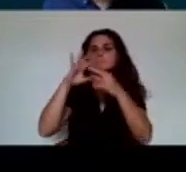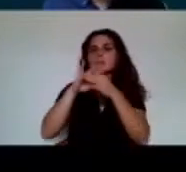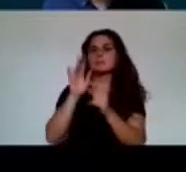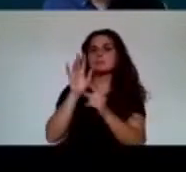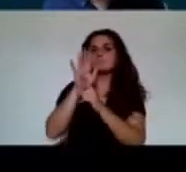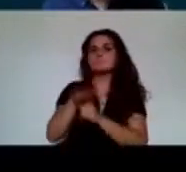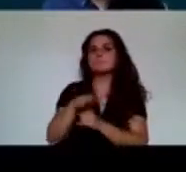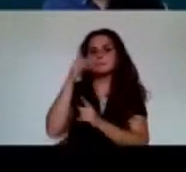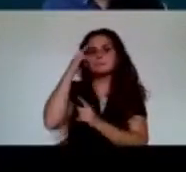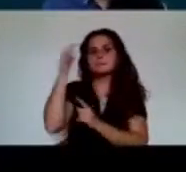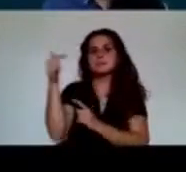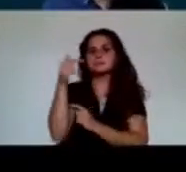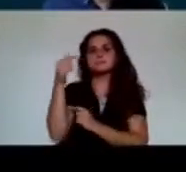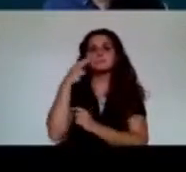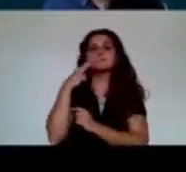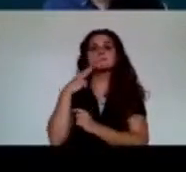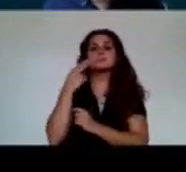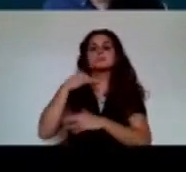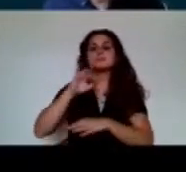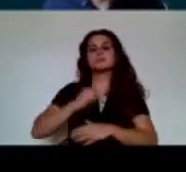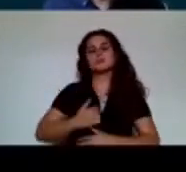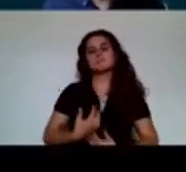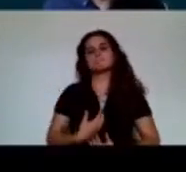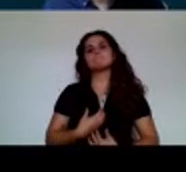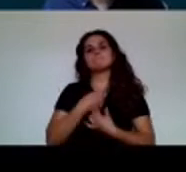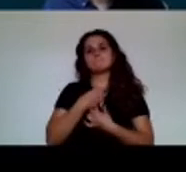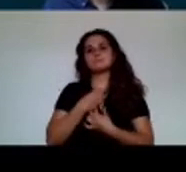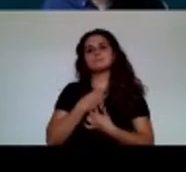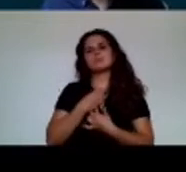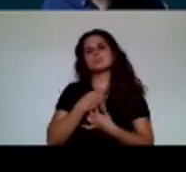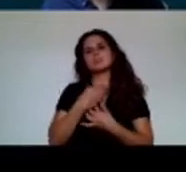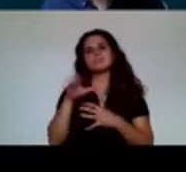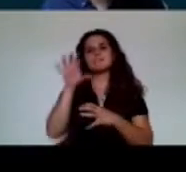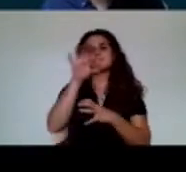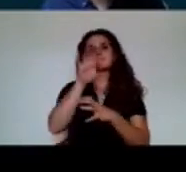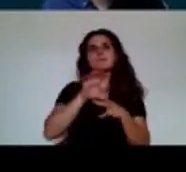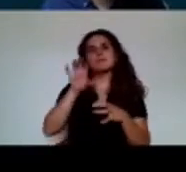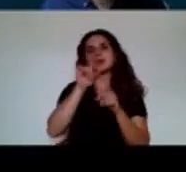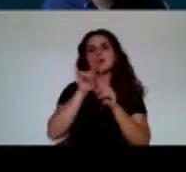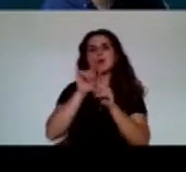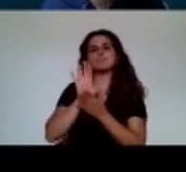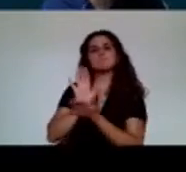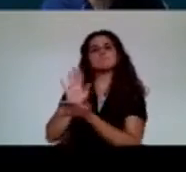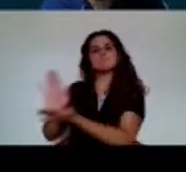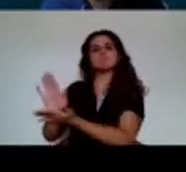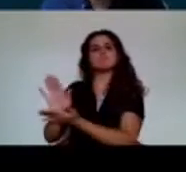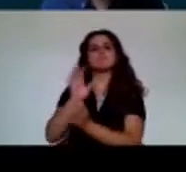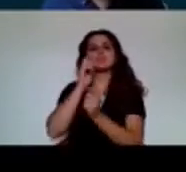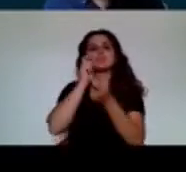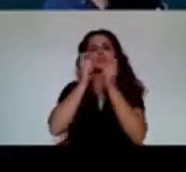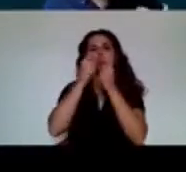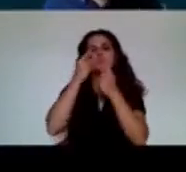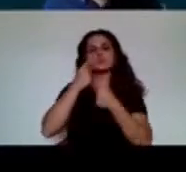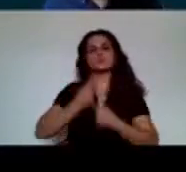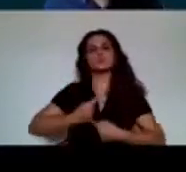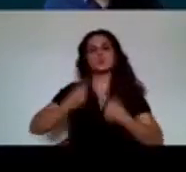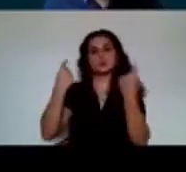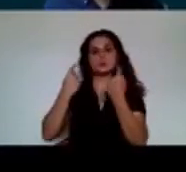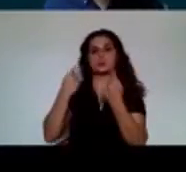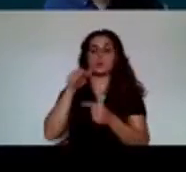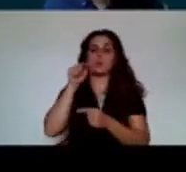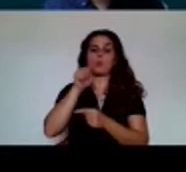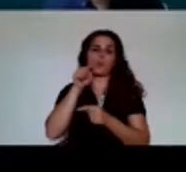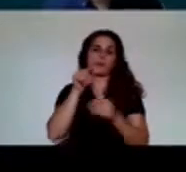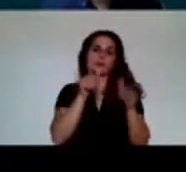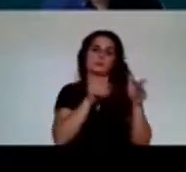biases, but I feel that they've been, in a way, left out from our public discussion. And so with this